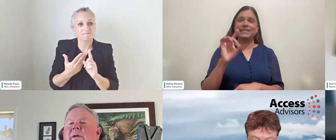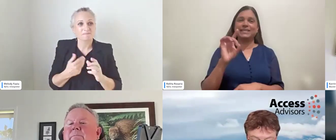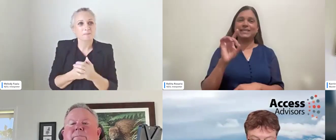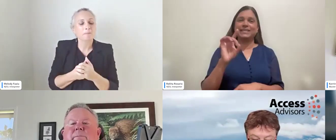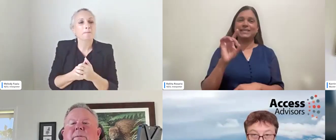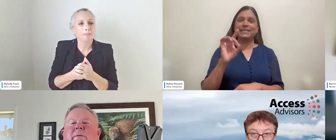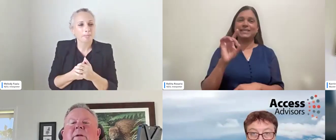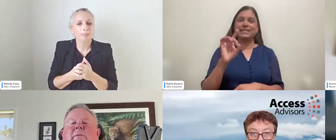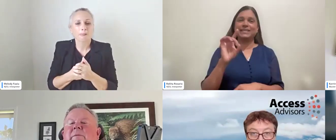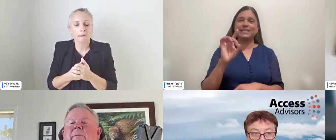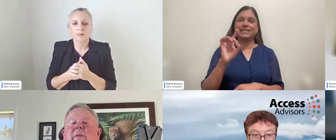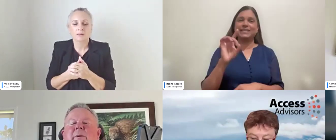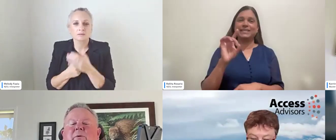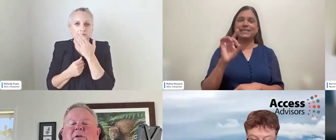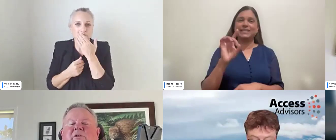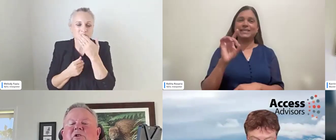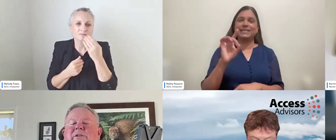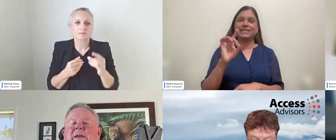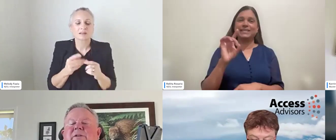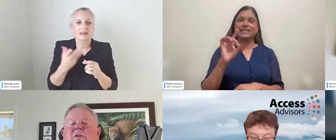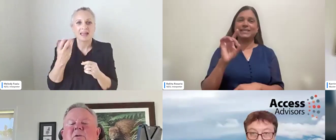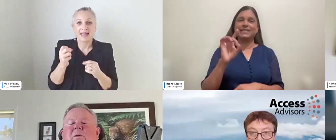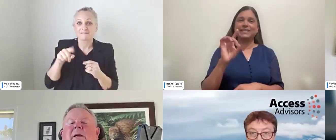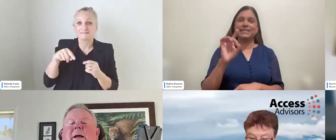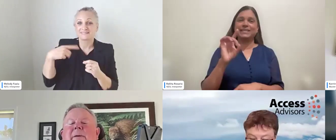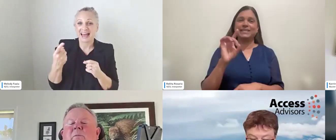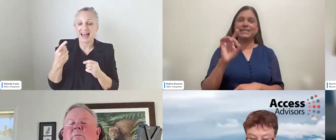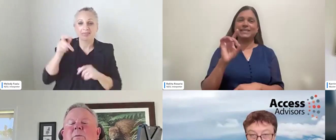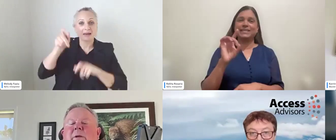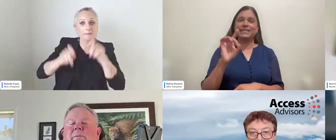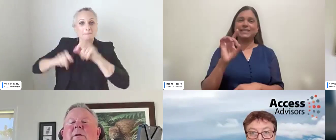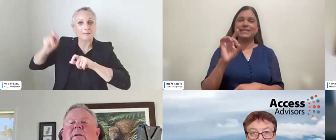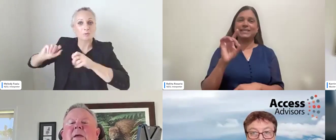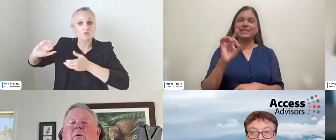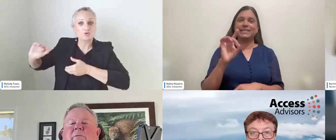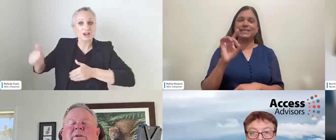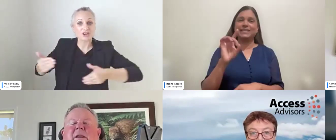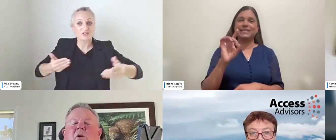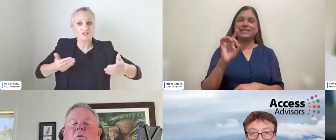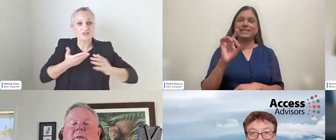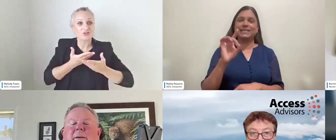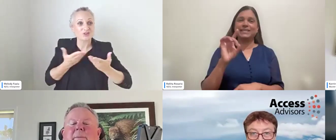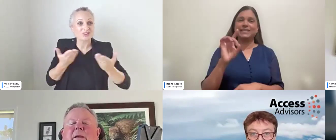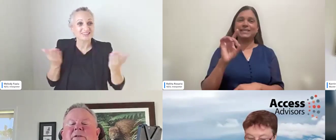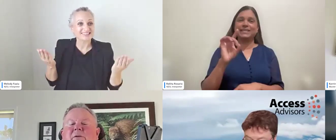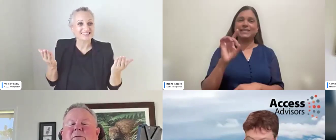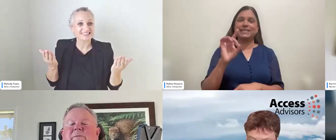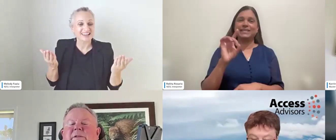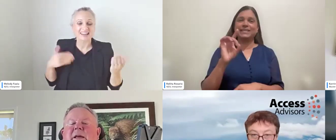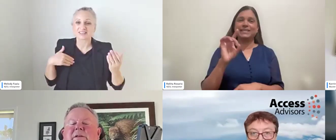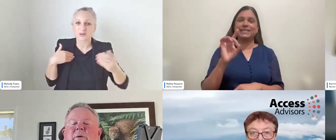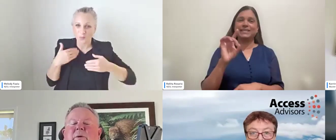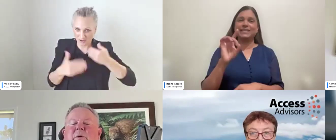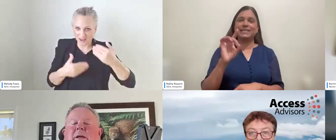got some other people to introduce here, so we'll probably keep on ticking along with that. So